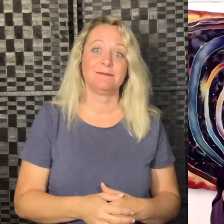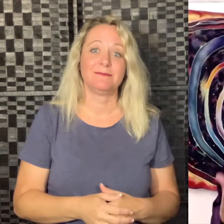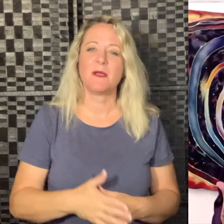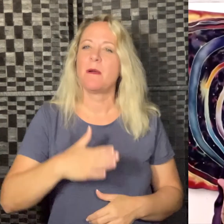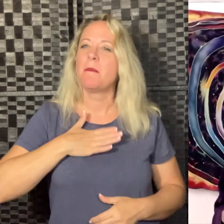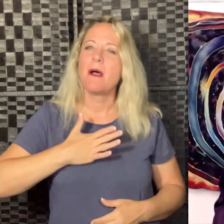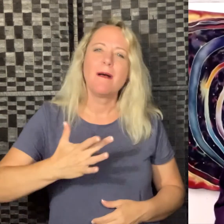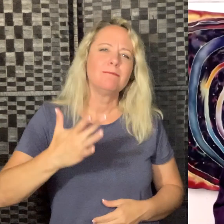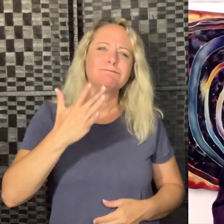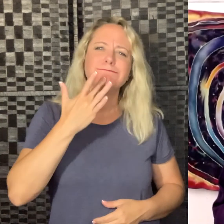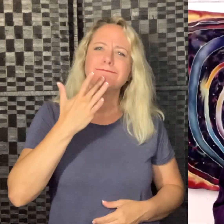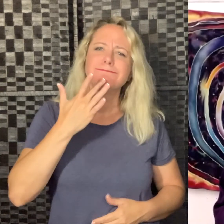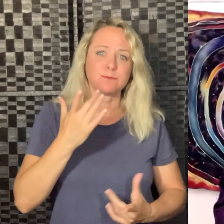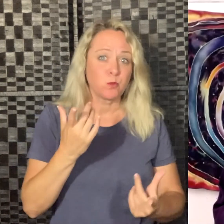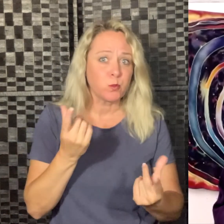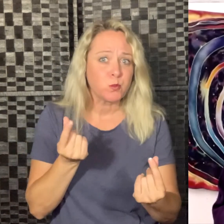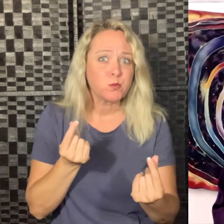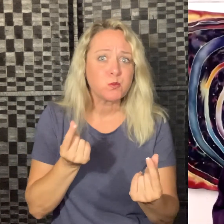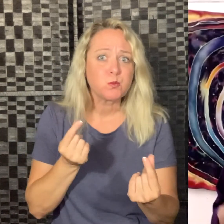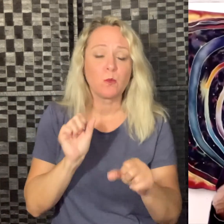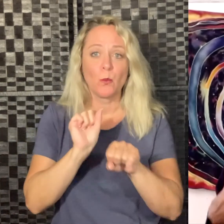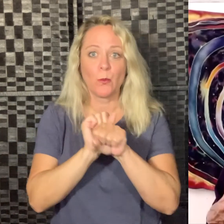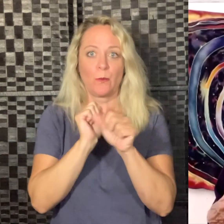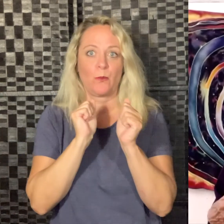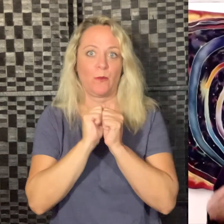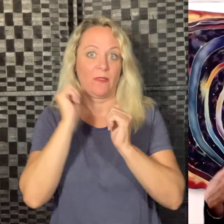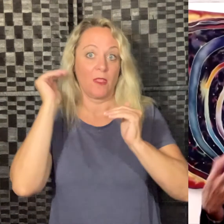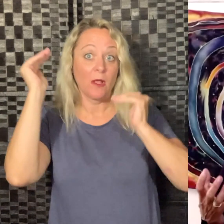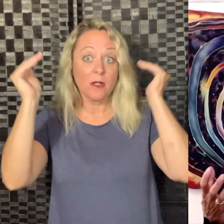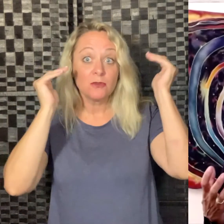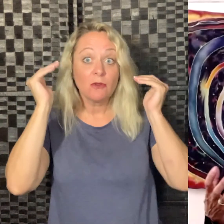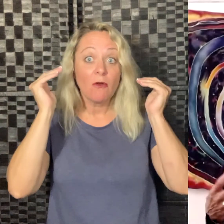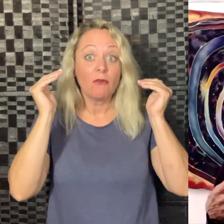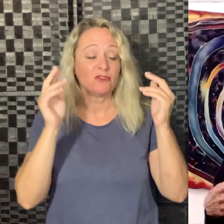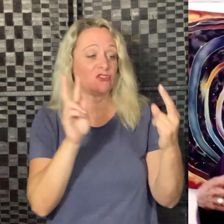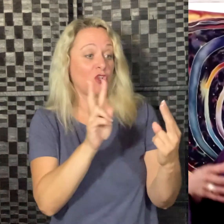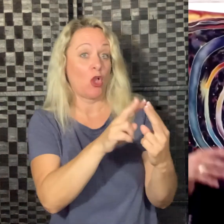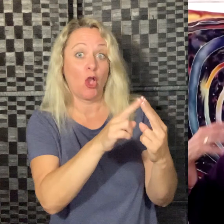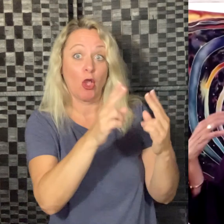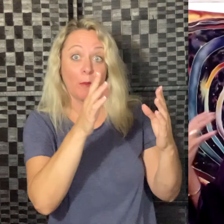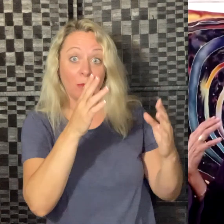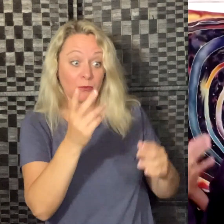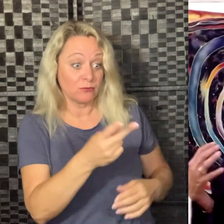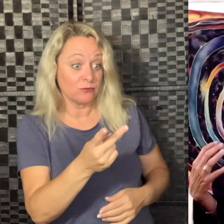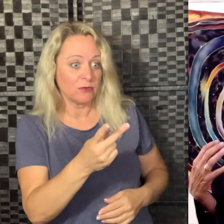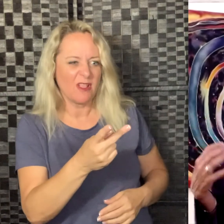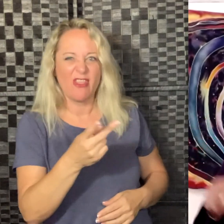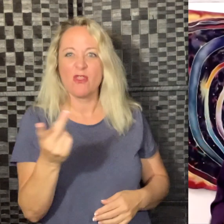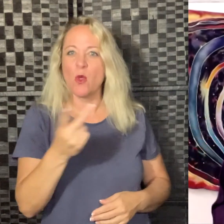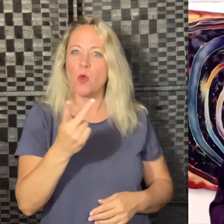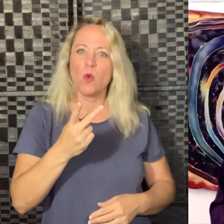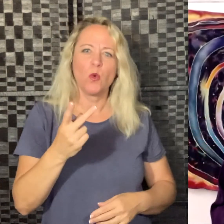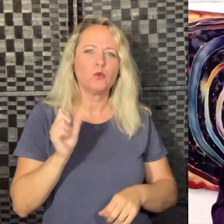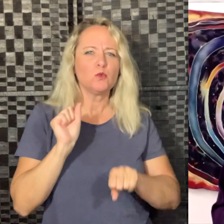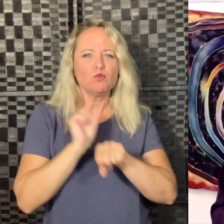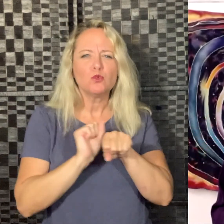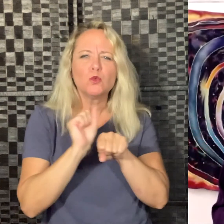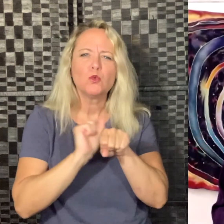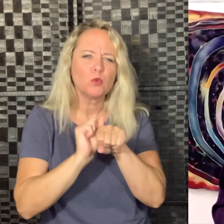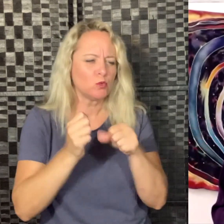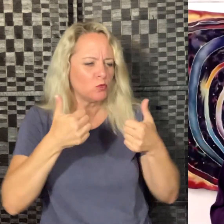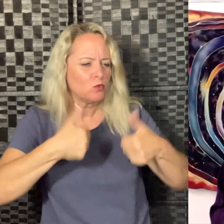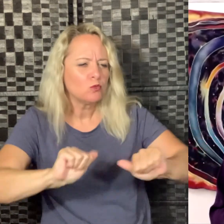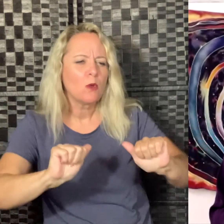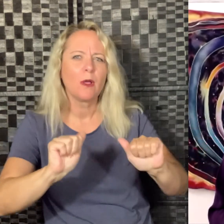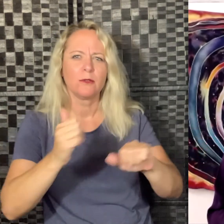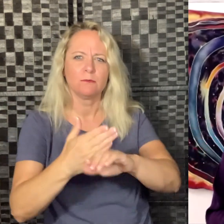favorite thing to do is to work with adults and couples who have done a whole bunch of work but still find